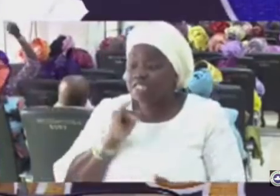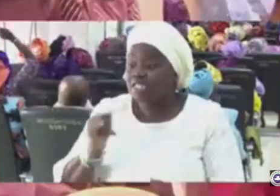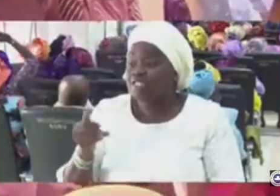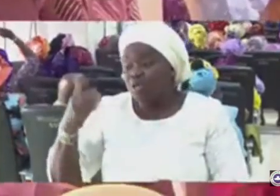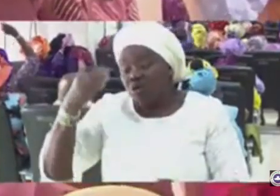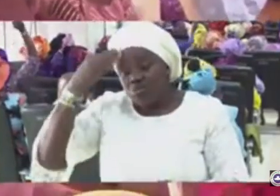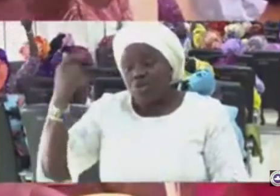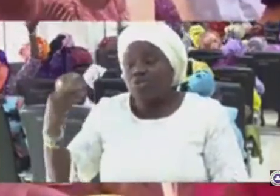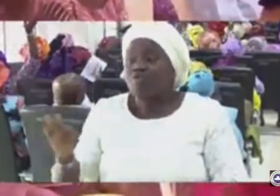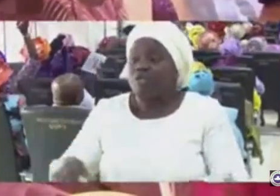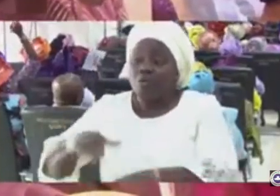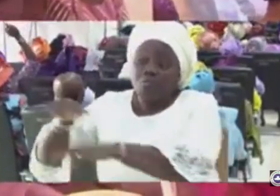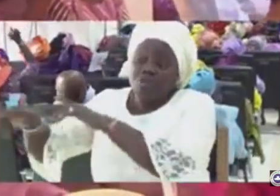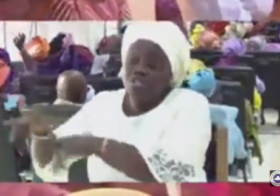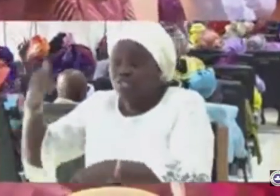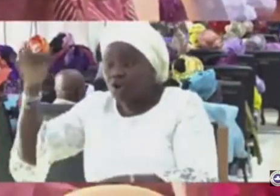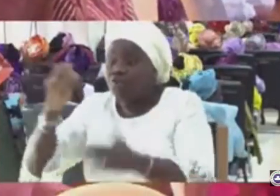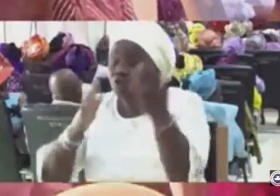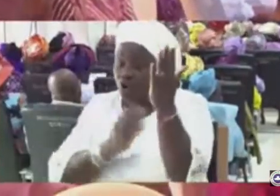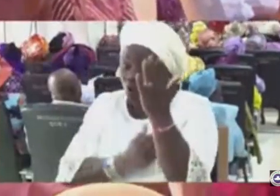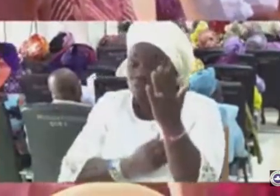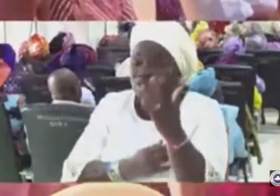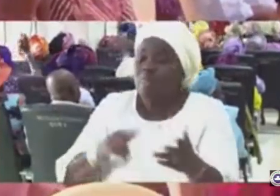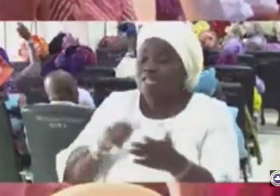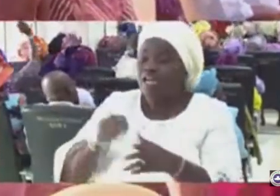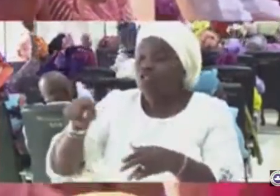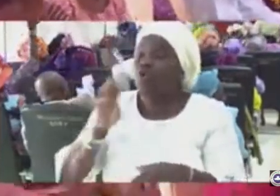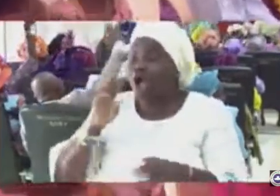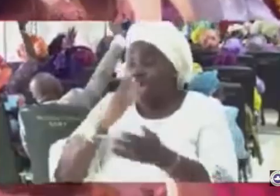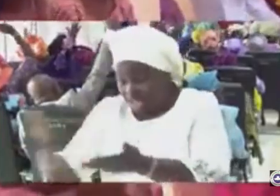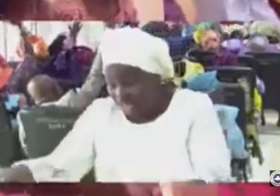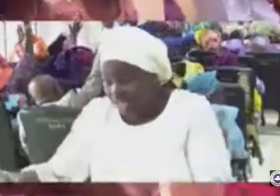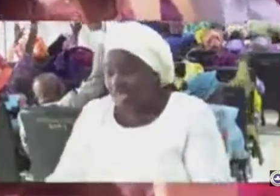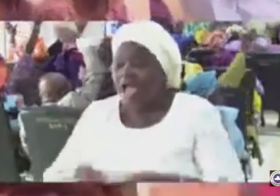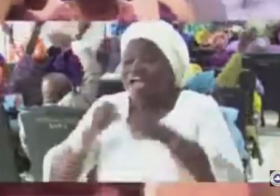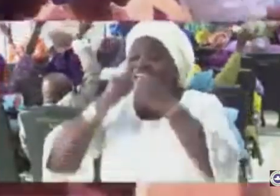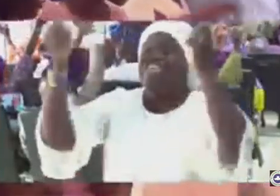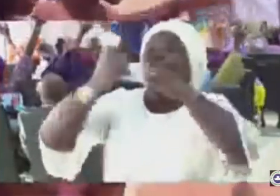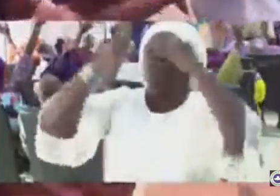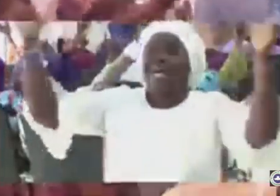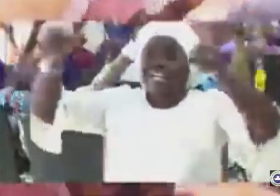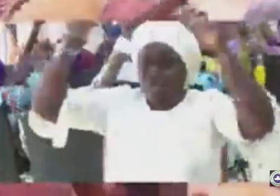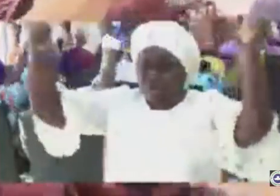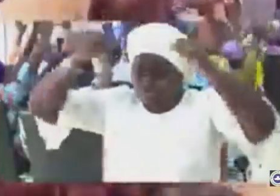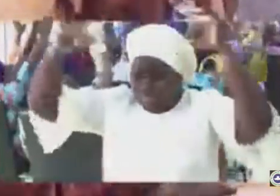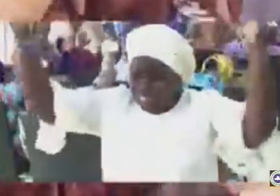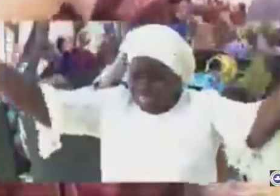the mercy of God. If you appreciate the mercy of God, will you shout hallelujah?